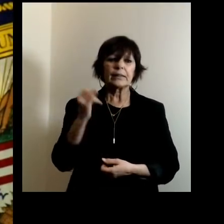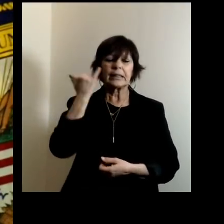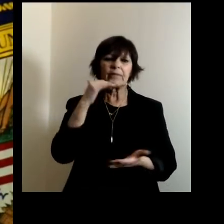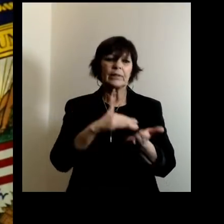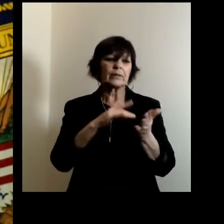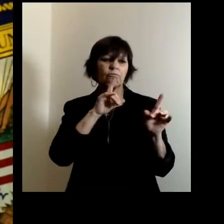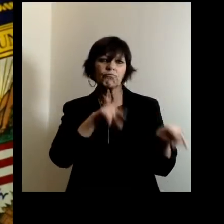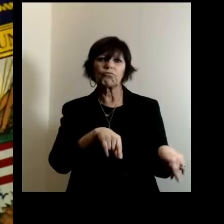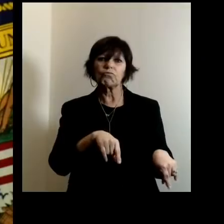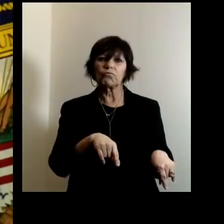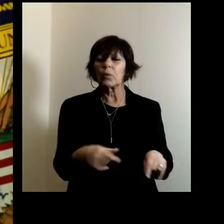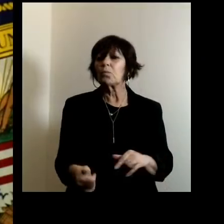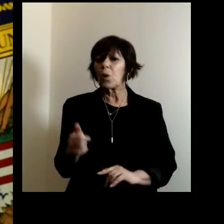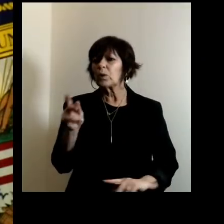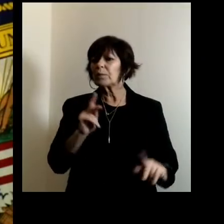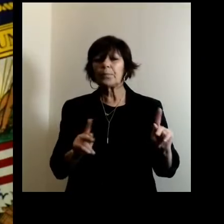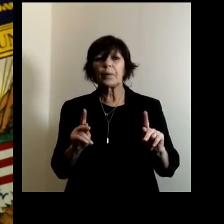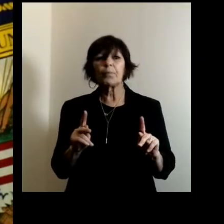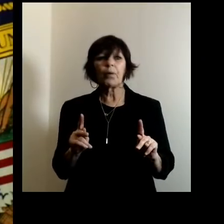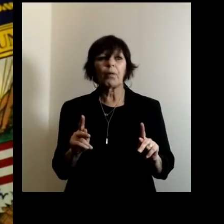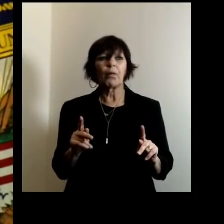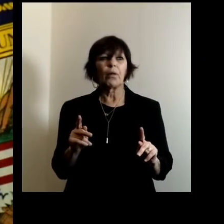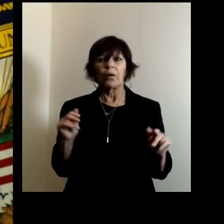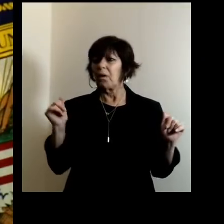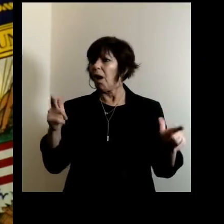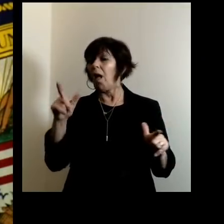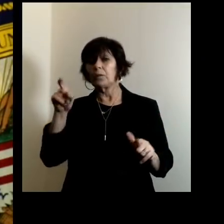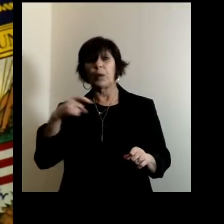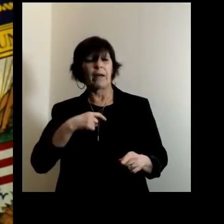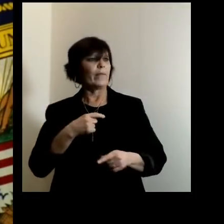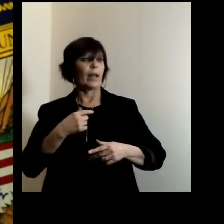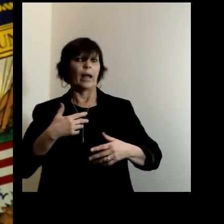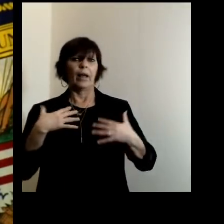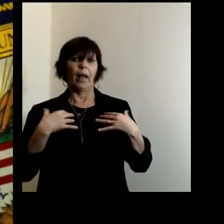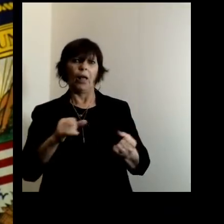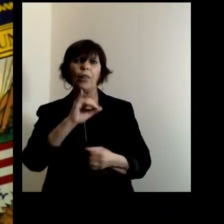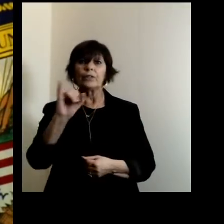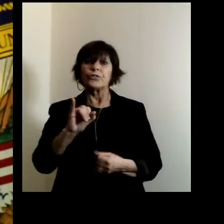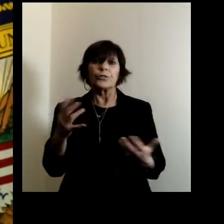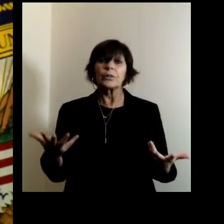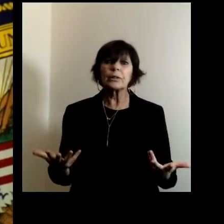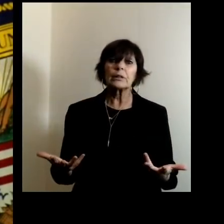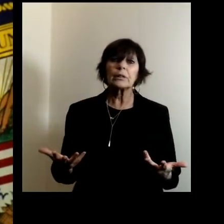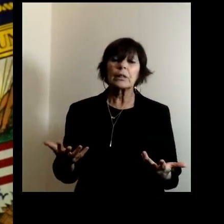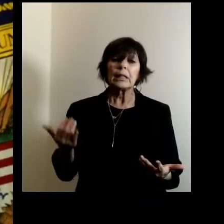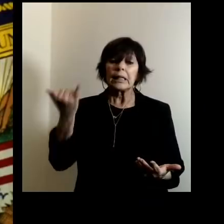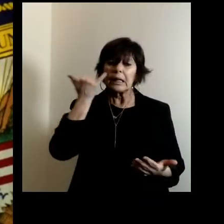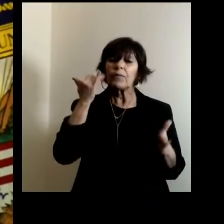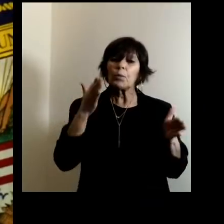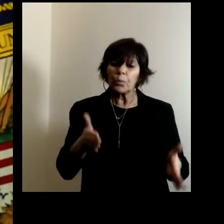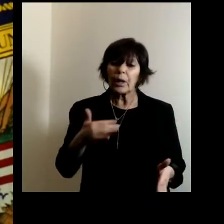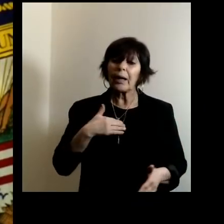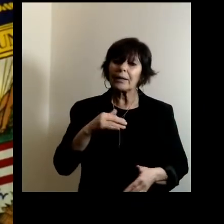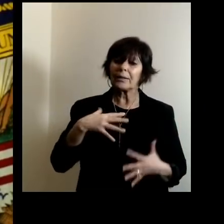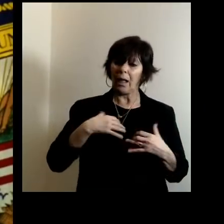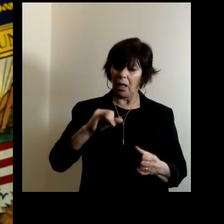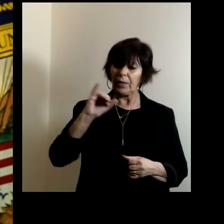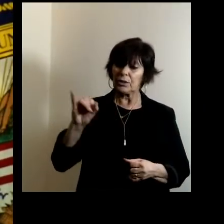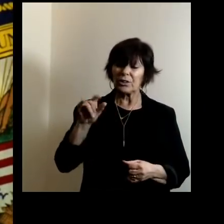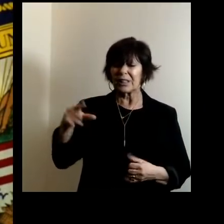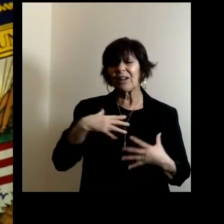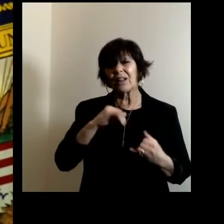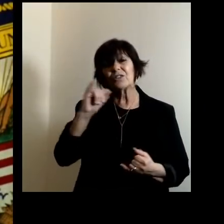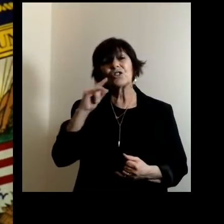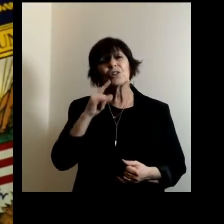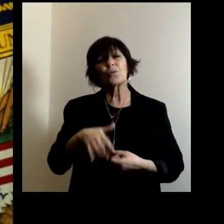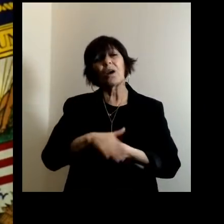doctor. Everyone is supposed to have health care now with regards to the Affordable Care Act. So if the person has health insurance, in all likelihood, their health